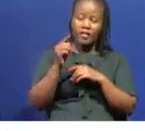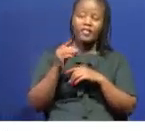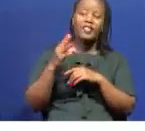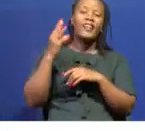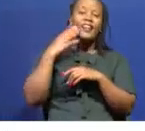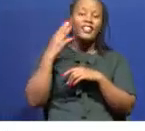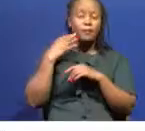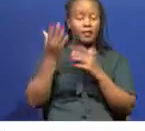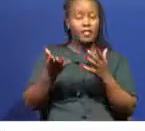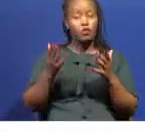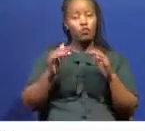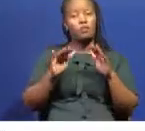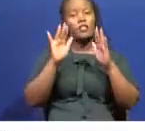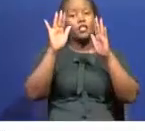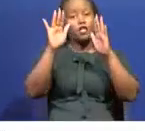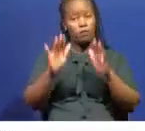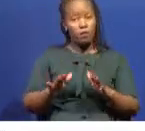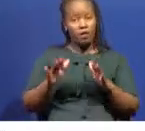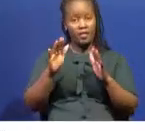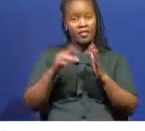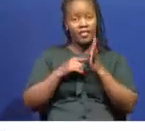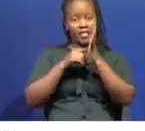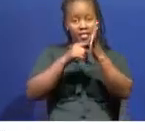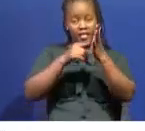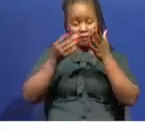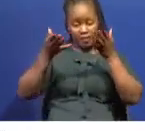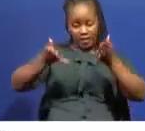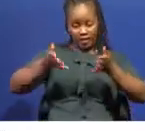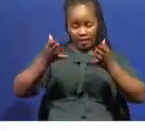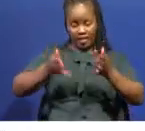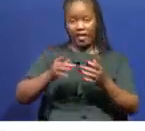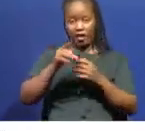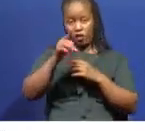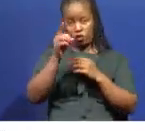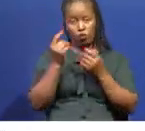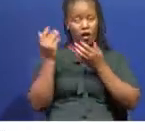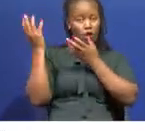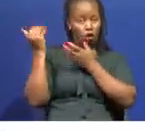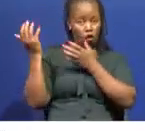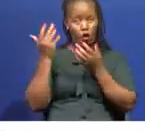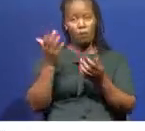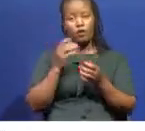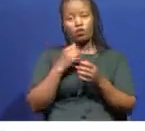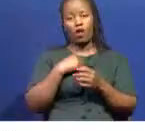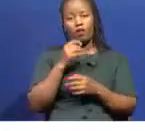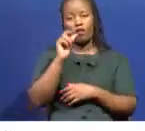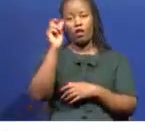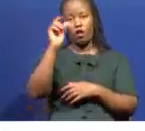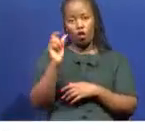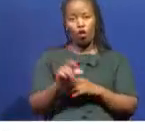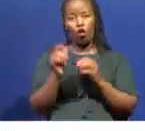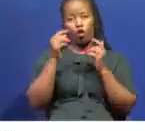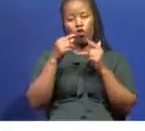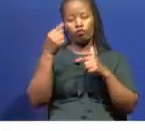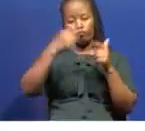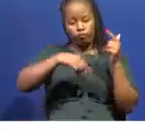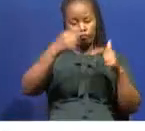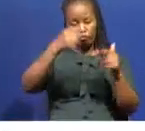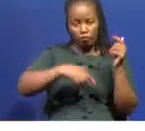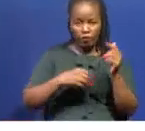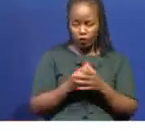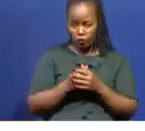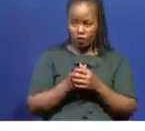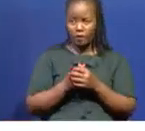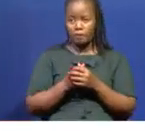be vital and crucial for you, especially now that you're back and you're looking forward to the local tours and series. Yes, I